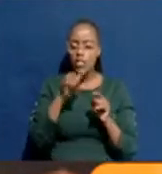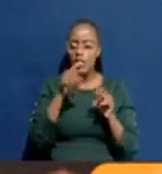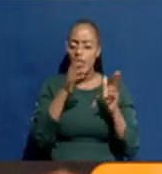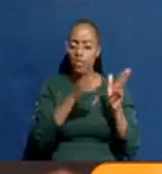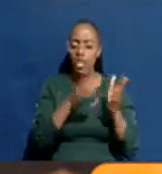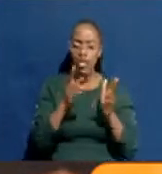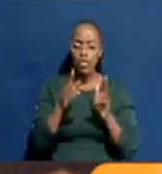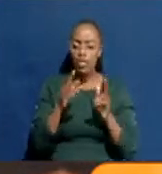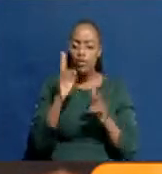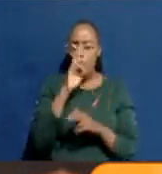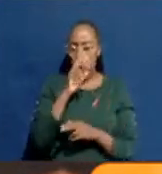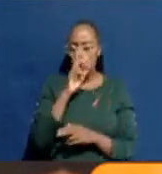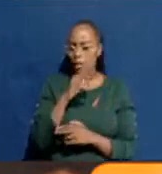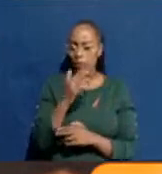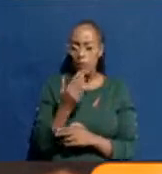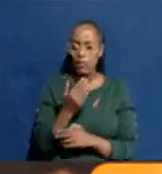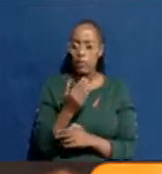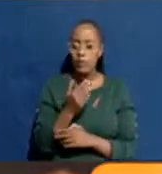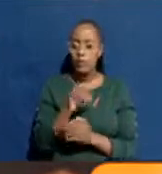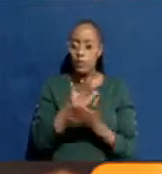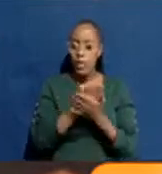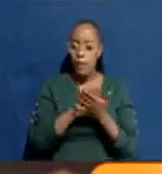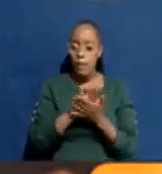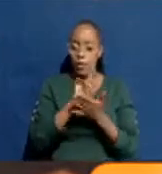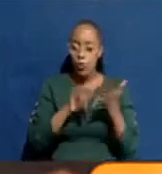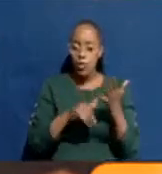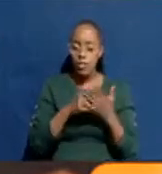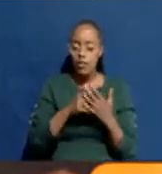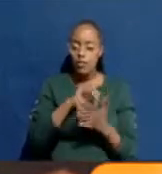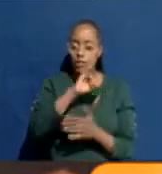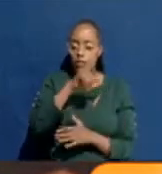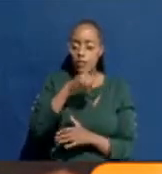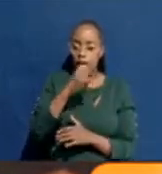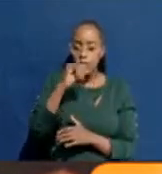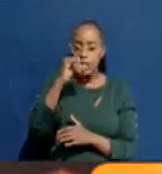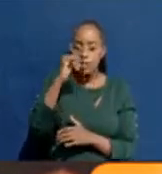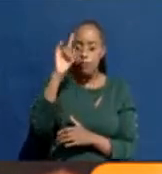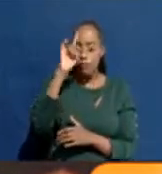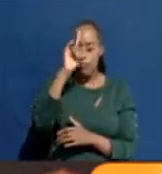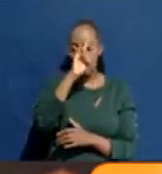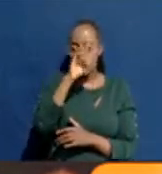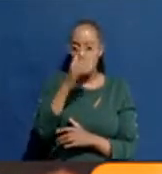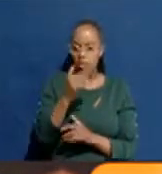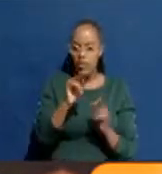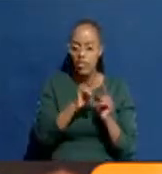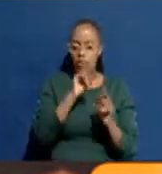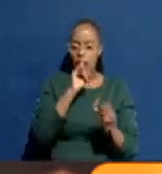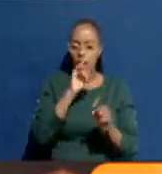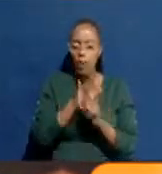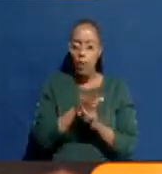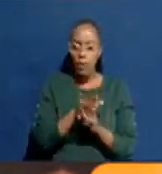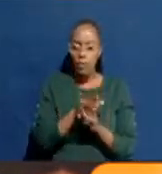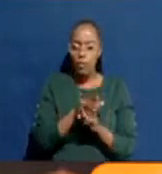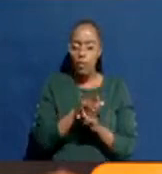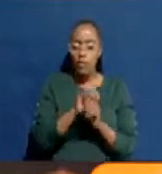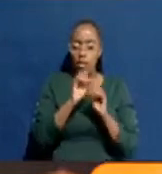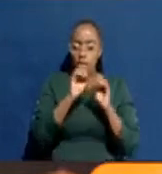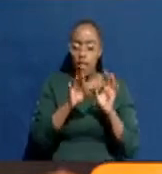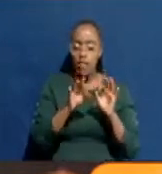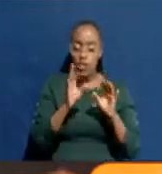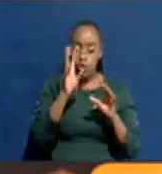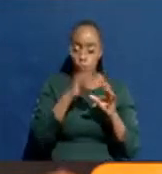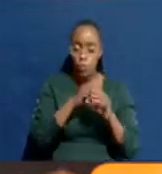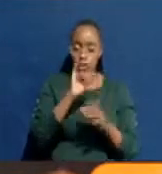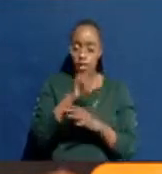making, is based on a speculation. It's based on a promise that if you put in